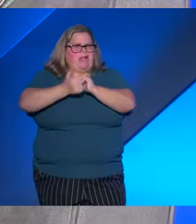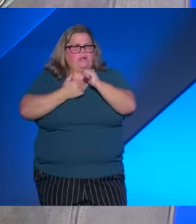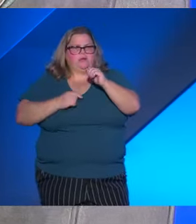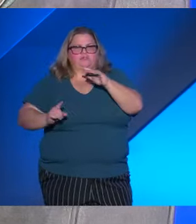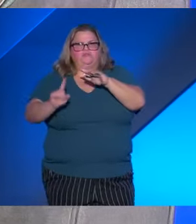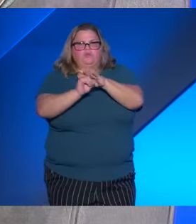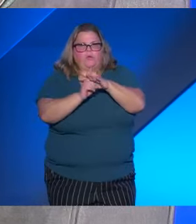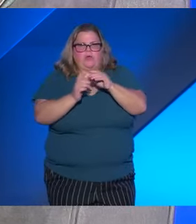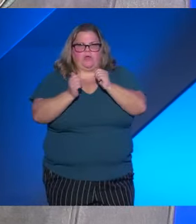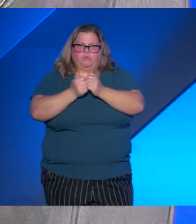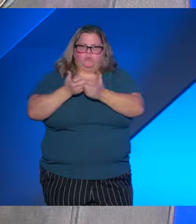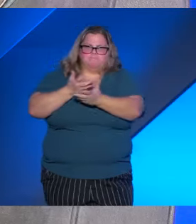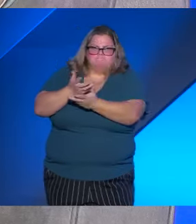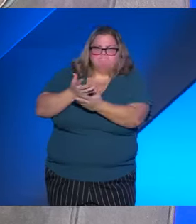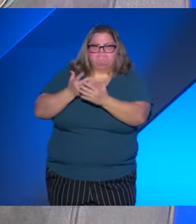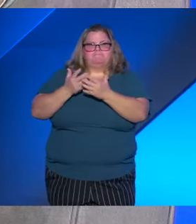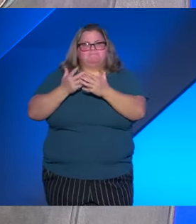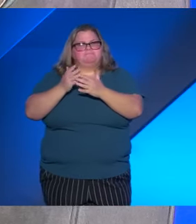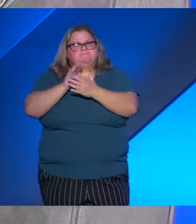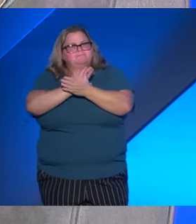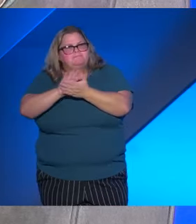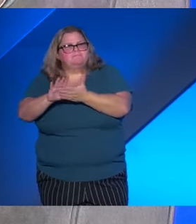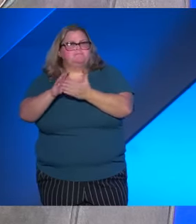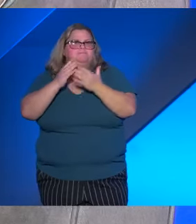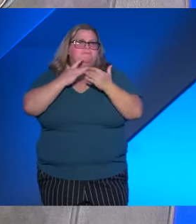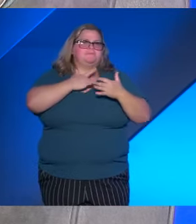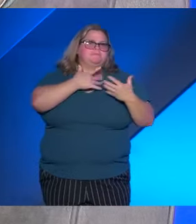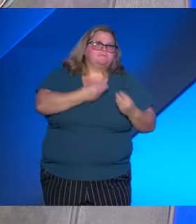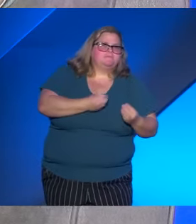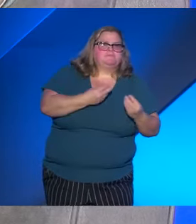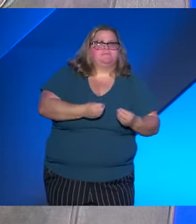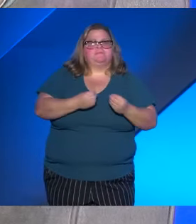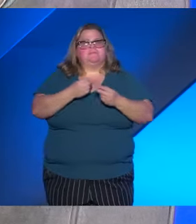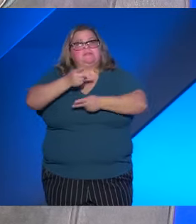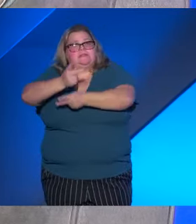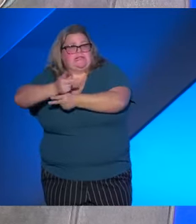civility, dignity, and care for this man?